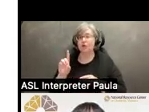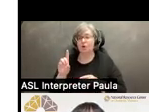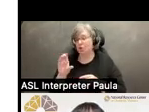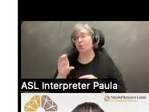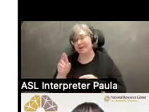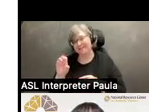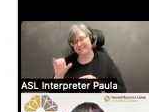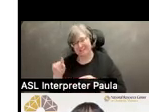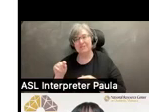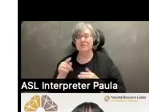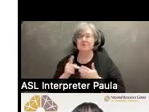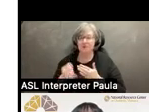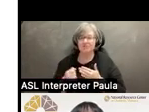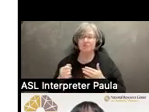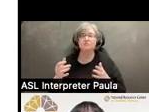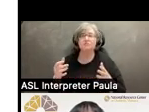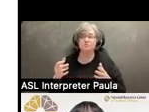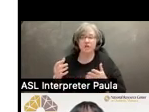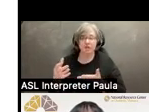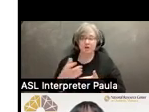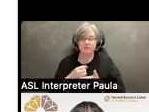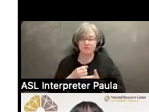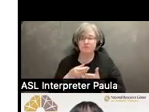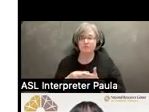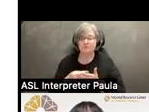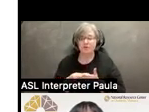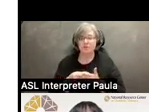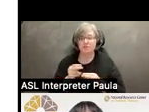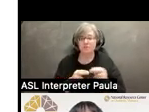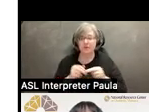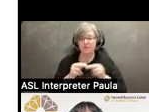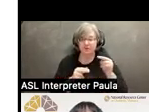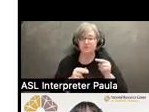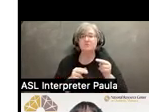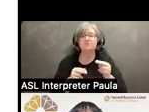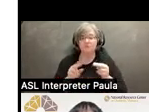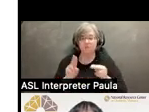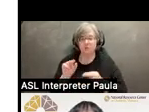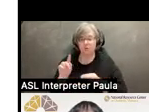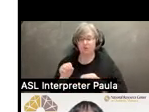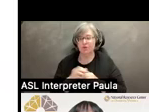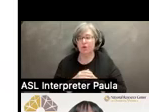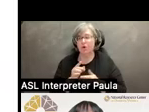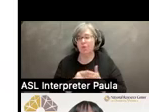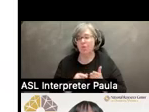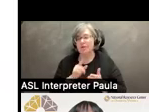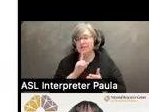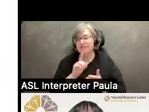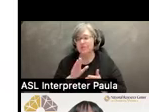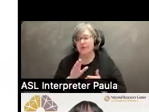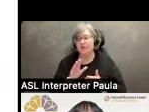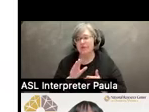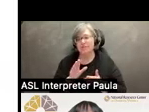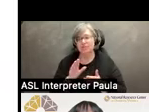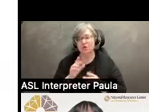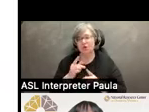funding streams to get those units built, part of getting a development approved is what is your rental